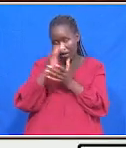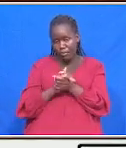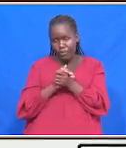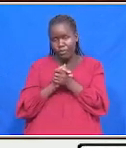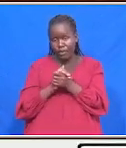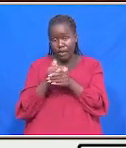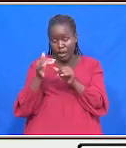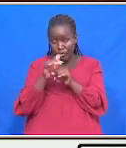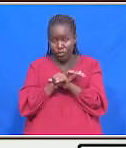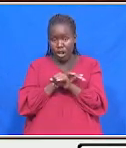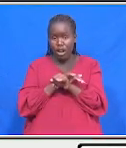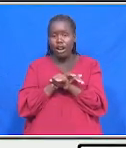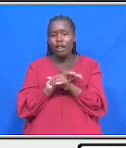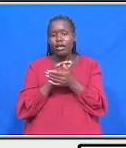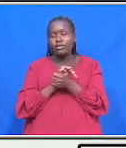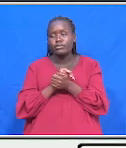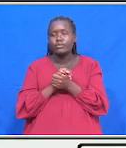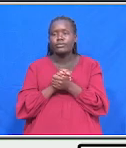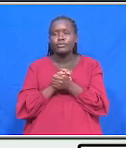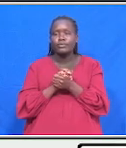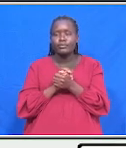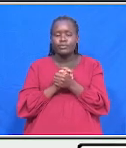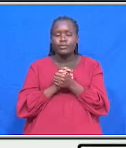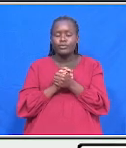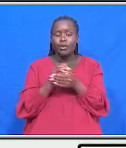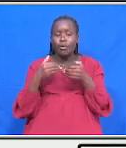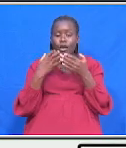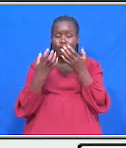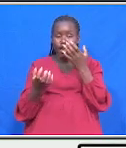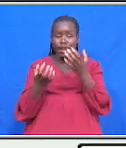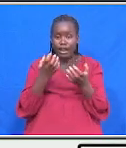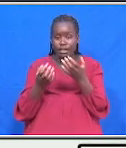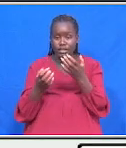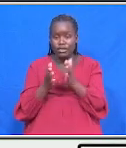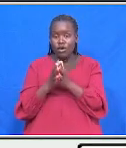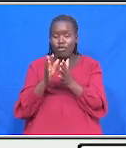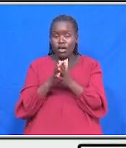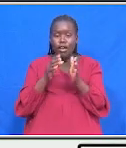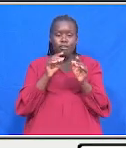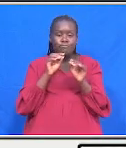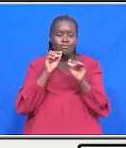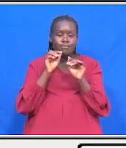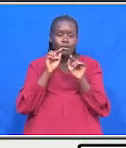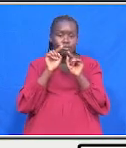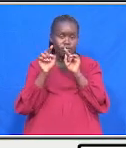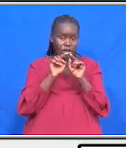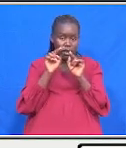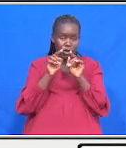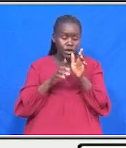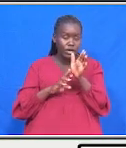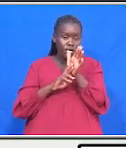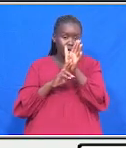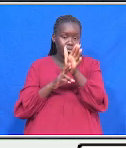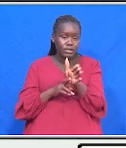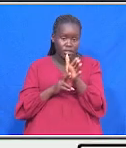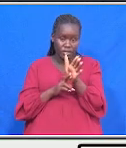ndo shughuli nzima. The foregoing analysis of the particulars of offense judge presented